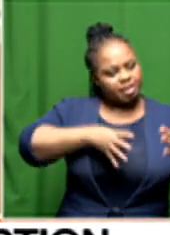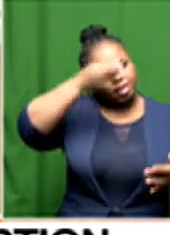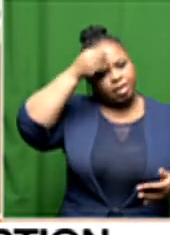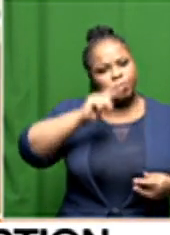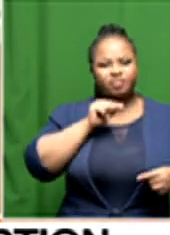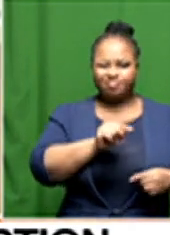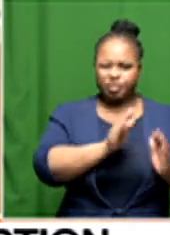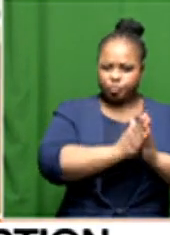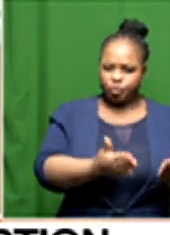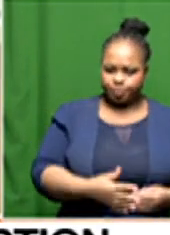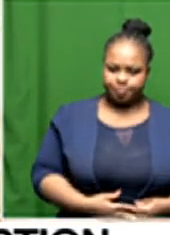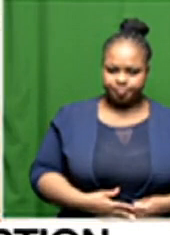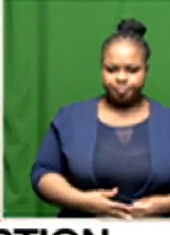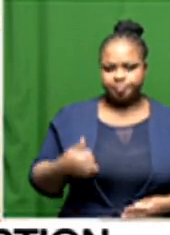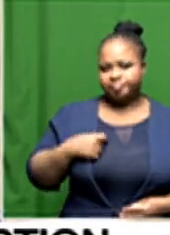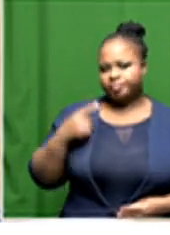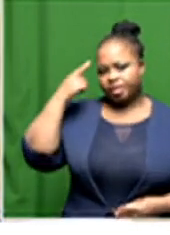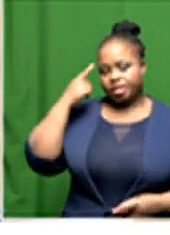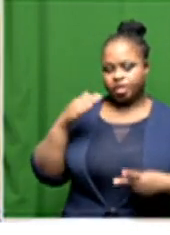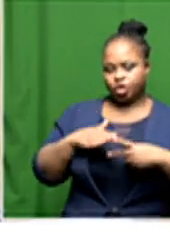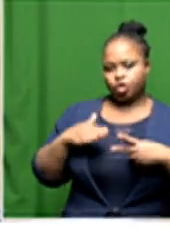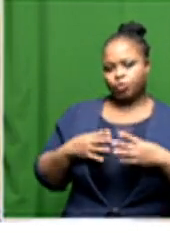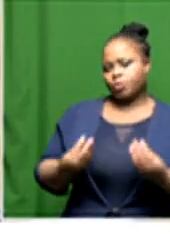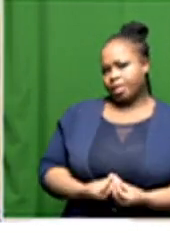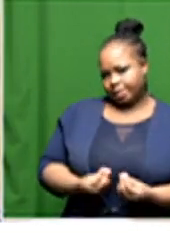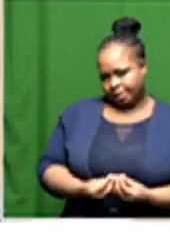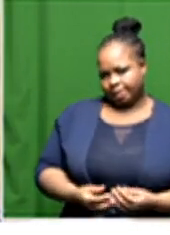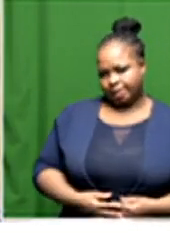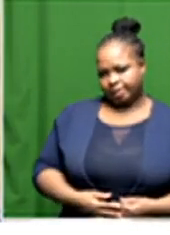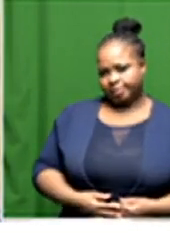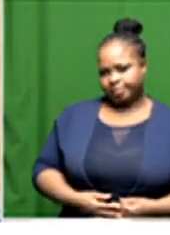Well, I think there are two things, really. One is that,